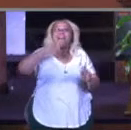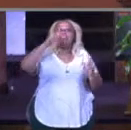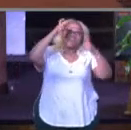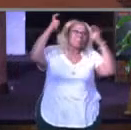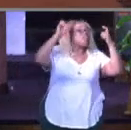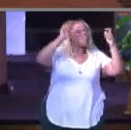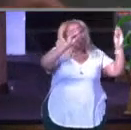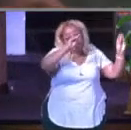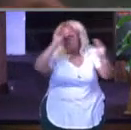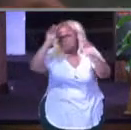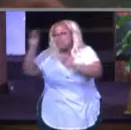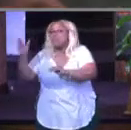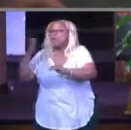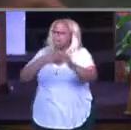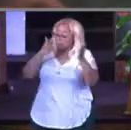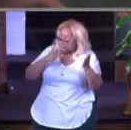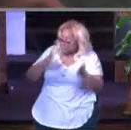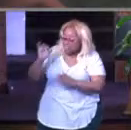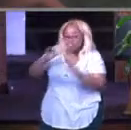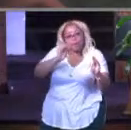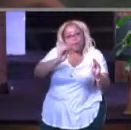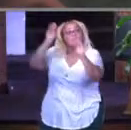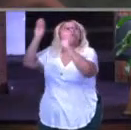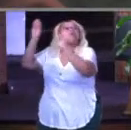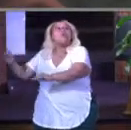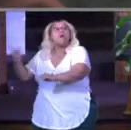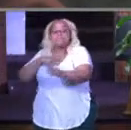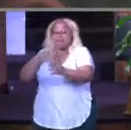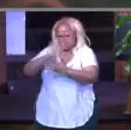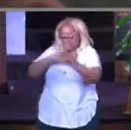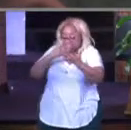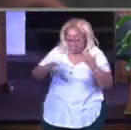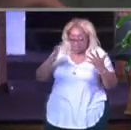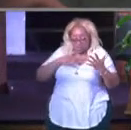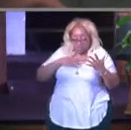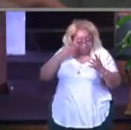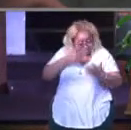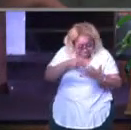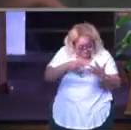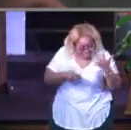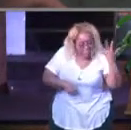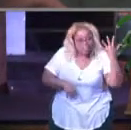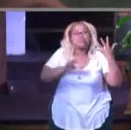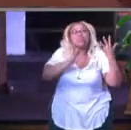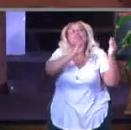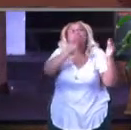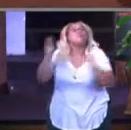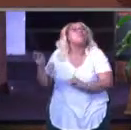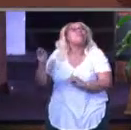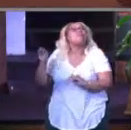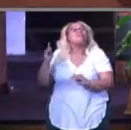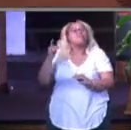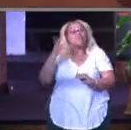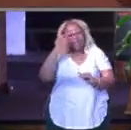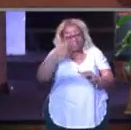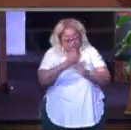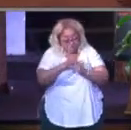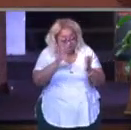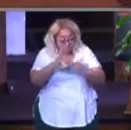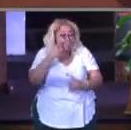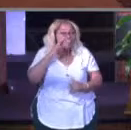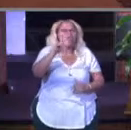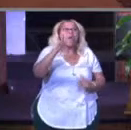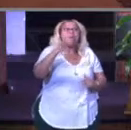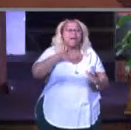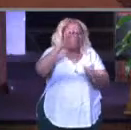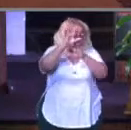ego, you can move that over. My plans, you can move that over. My schedule, my itinerary, you can move that over because I will make room for